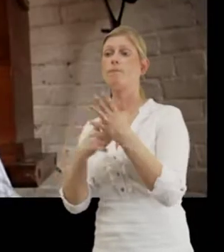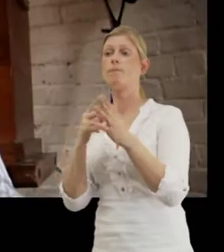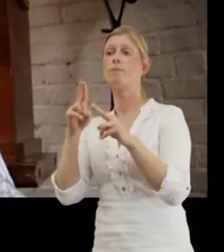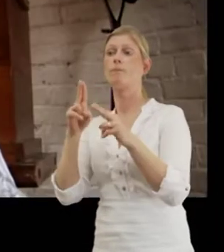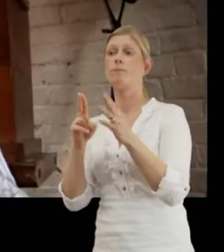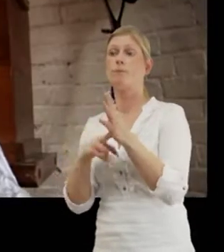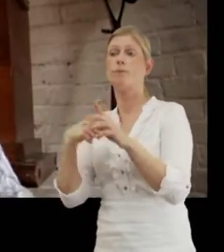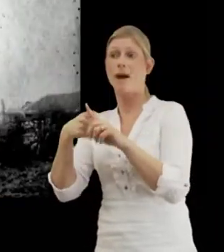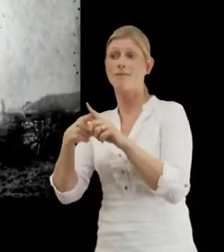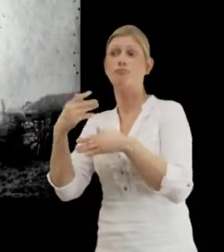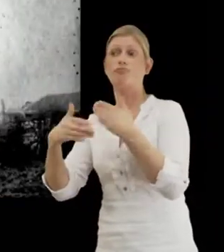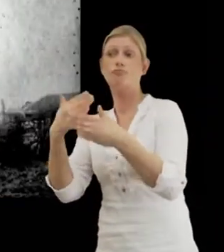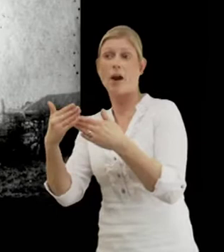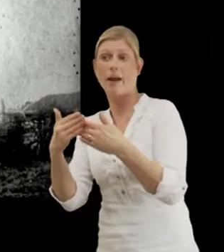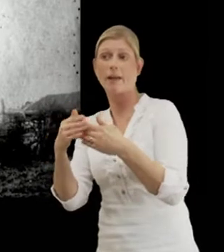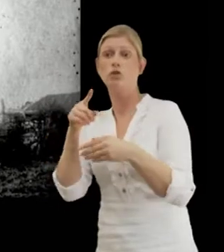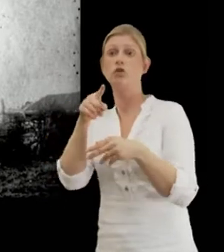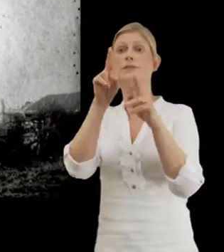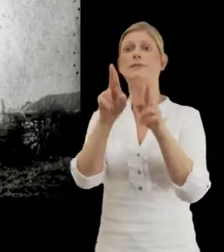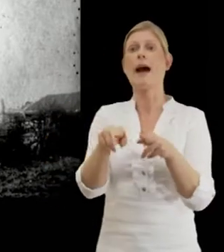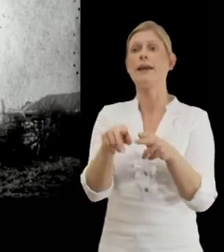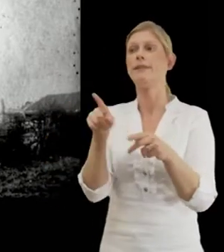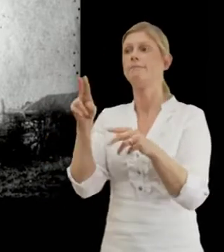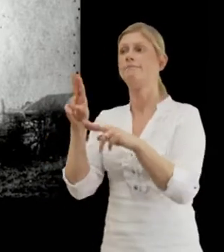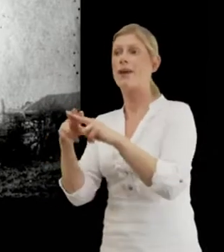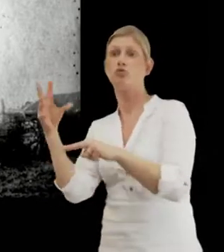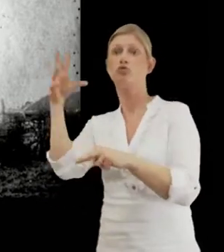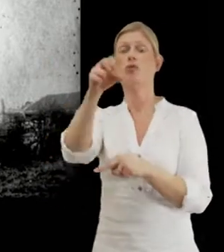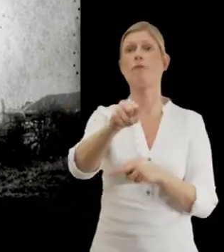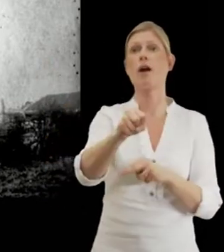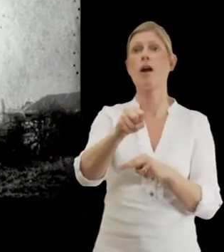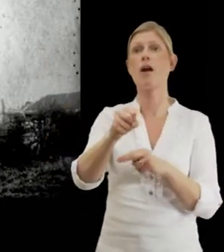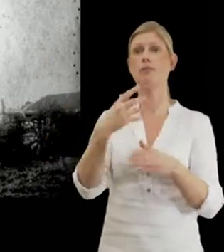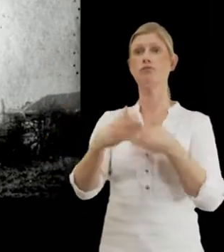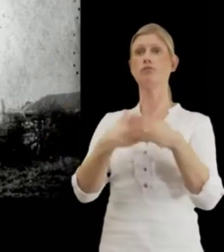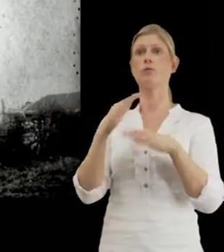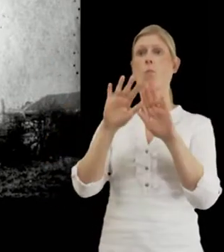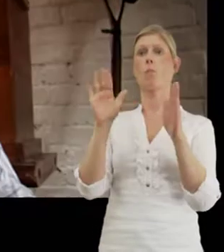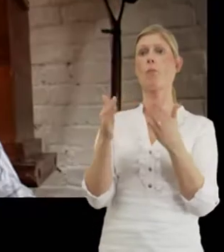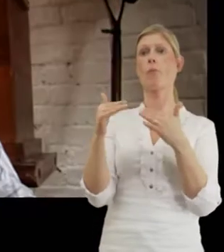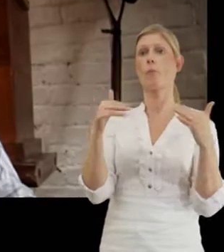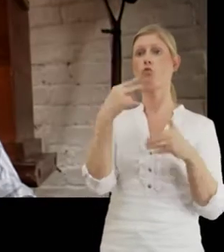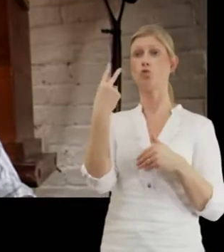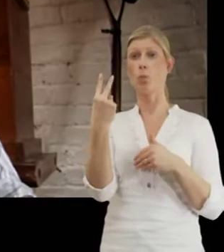in 1933, Frank Ellis took it over, and he ran it until World War II.